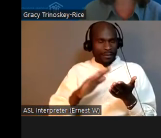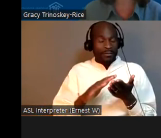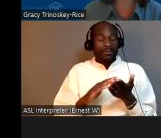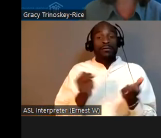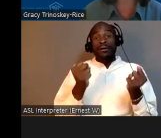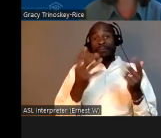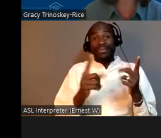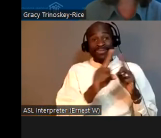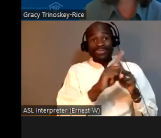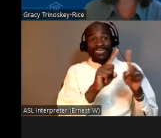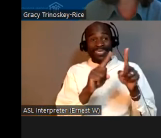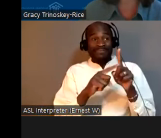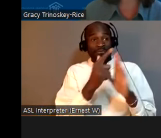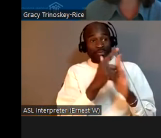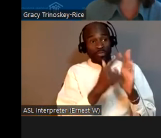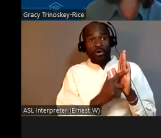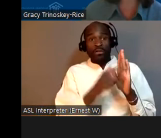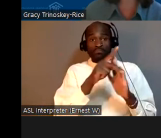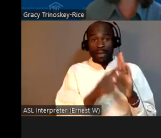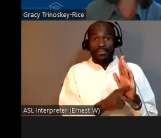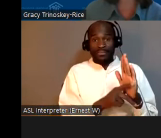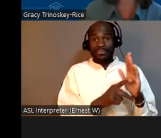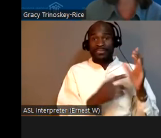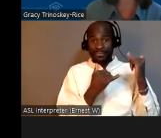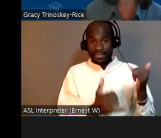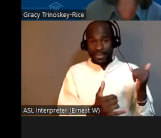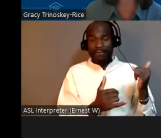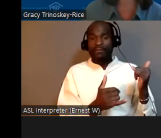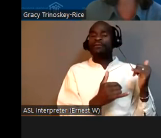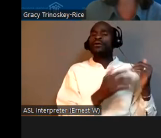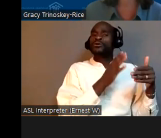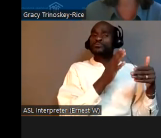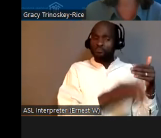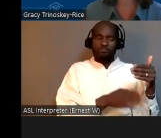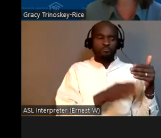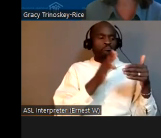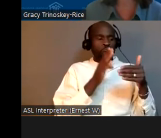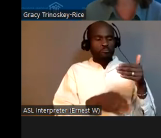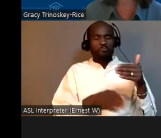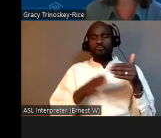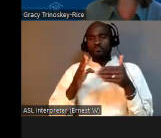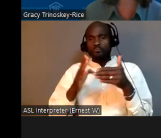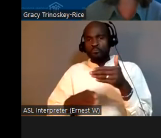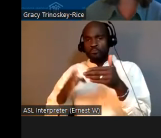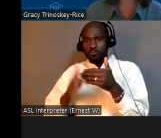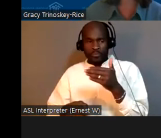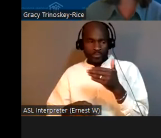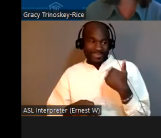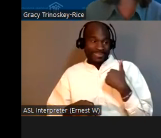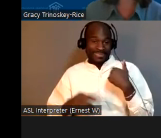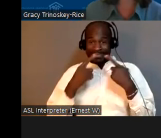being unwound as well. So the public health emergency expired on May 11th, earlier this